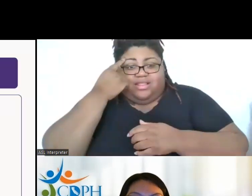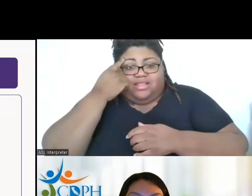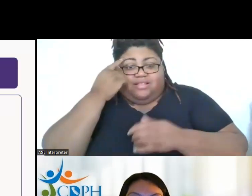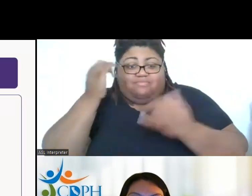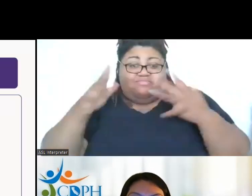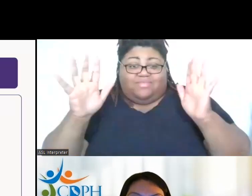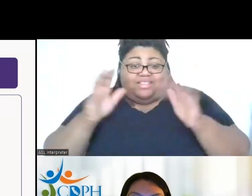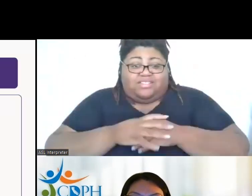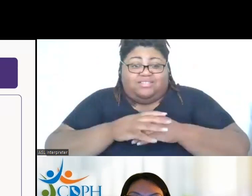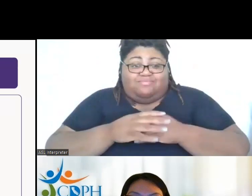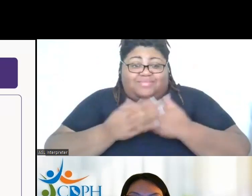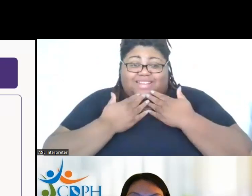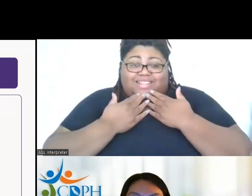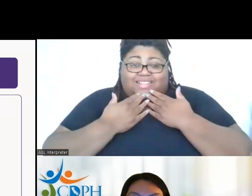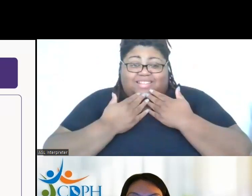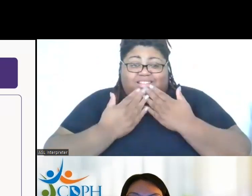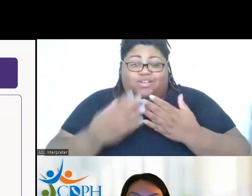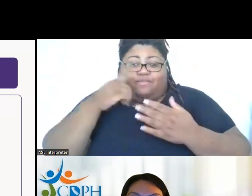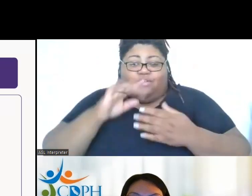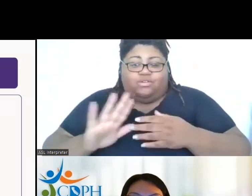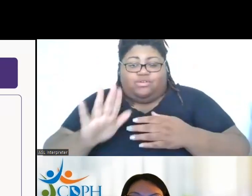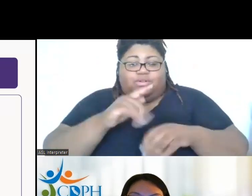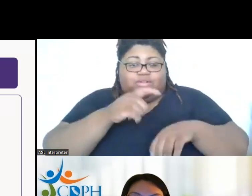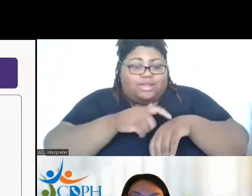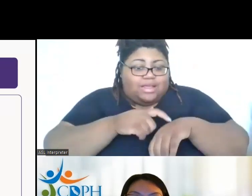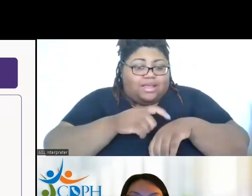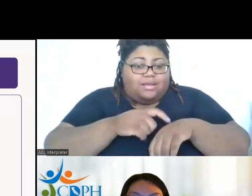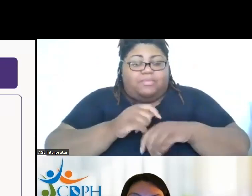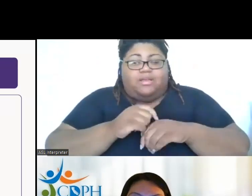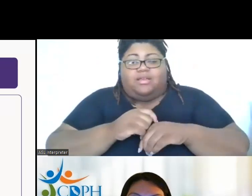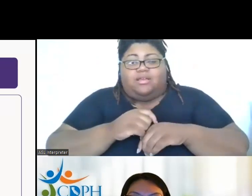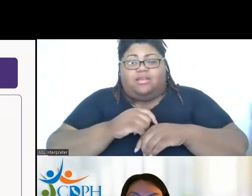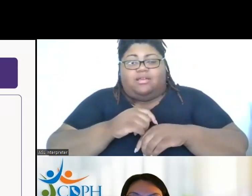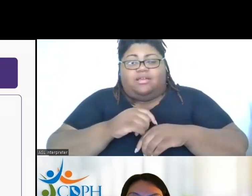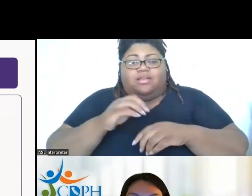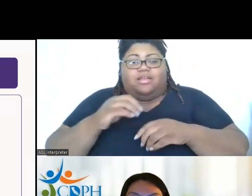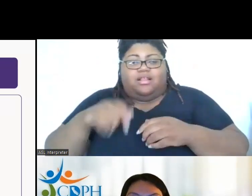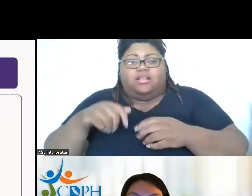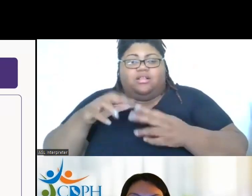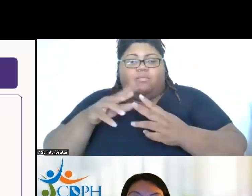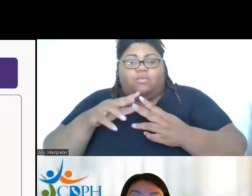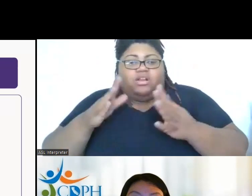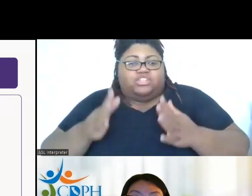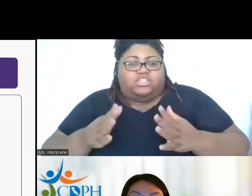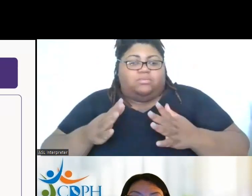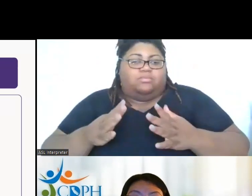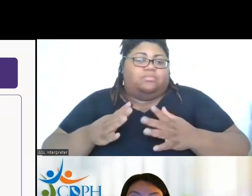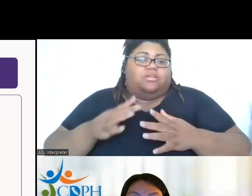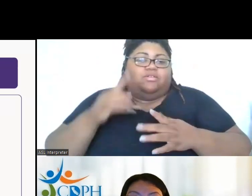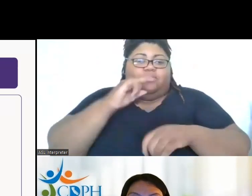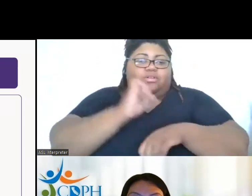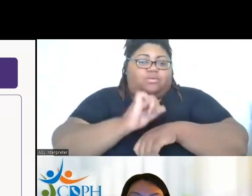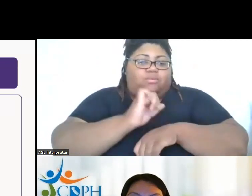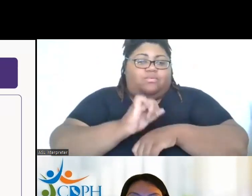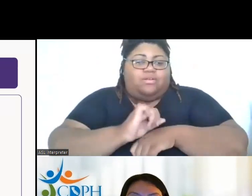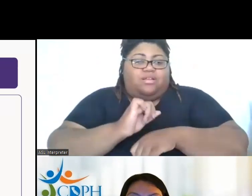it. Thank you for your time and your collective partnership in this important work that's literally